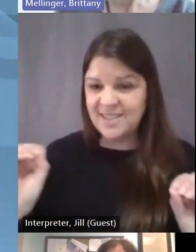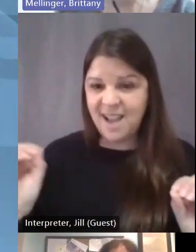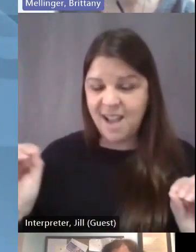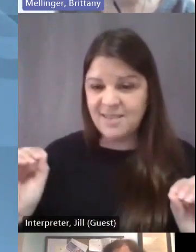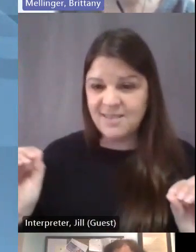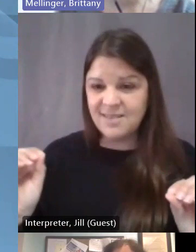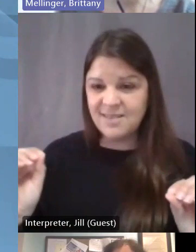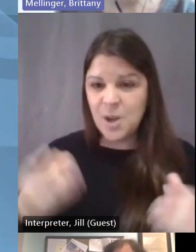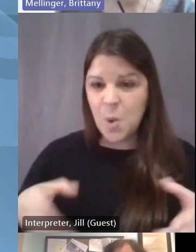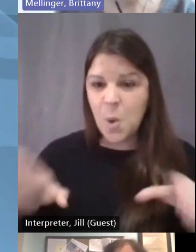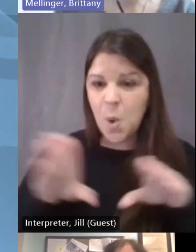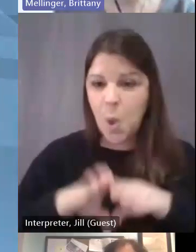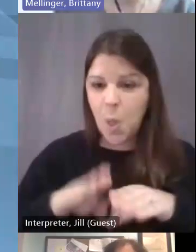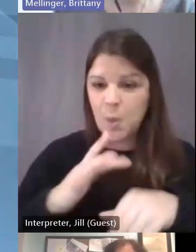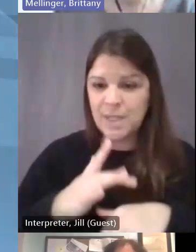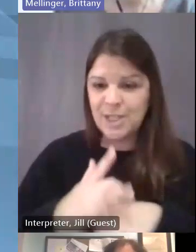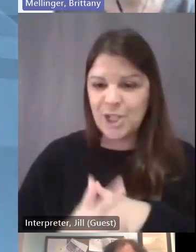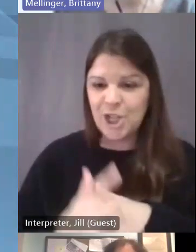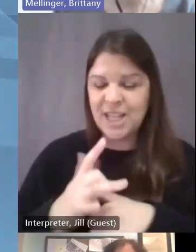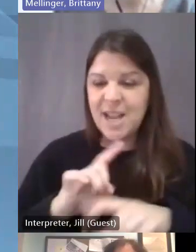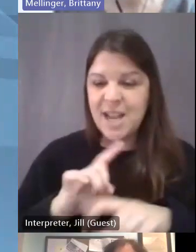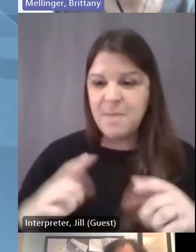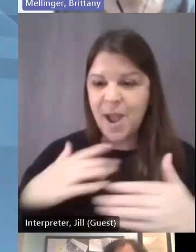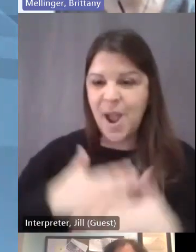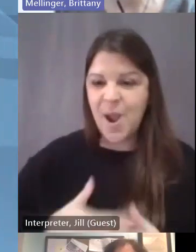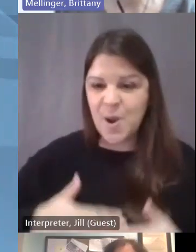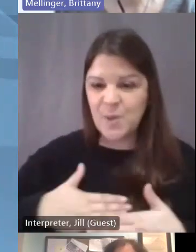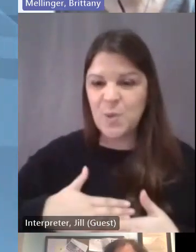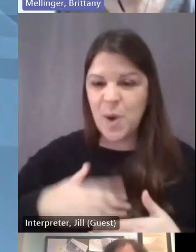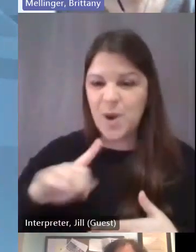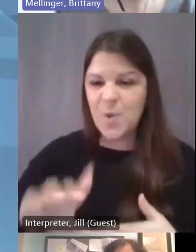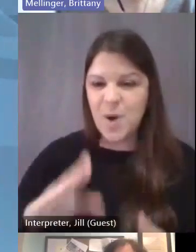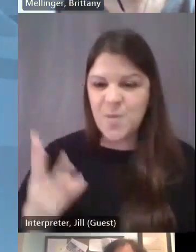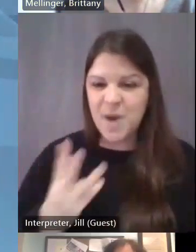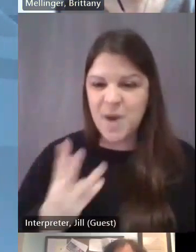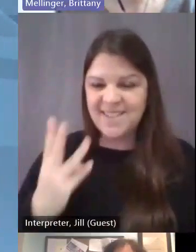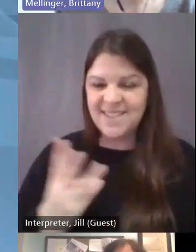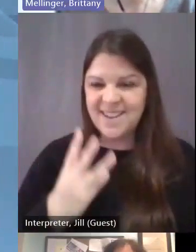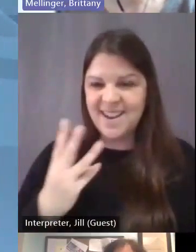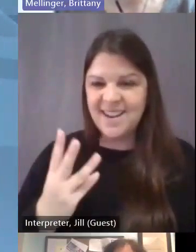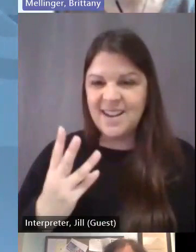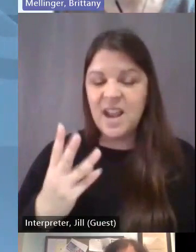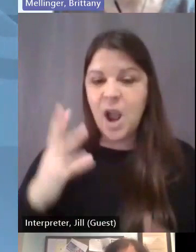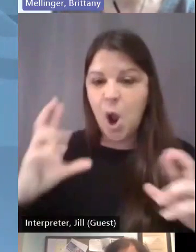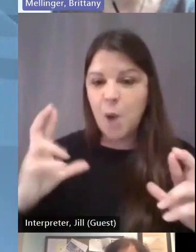ahead and close this out a little early, but enjoy the rest of your Wednesday. And I